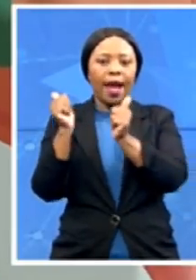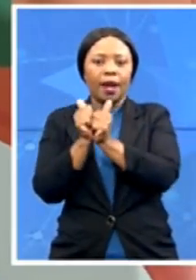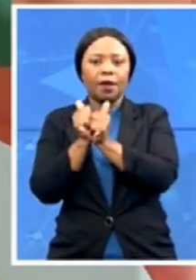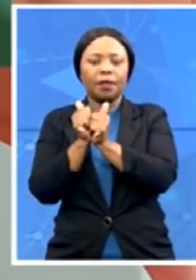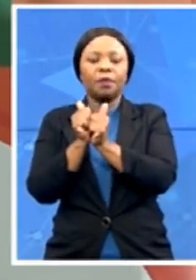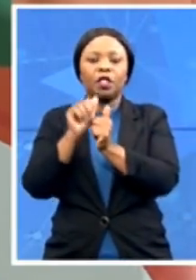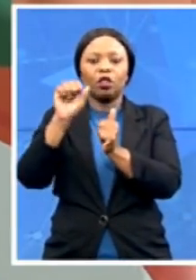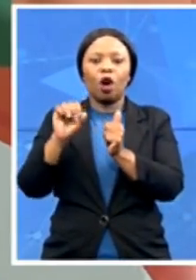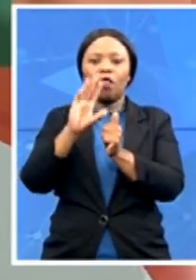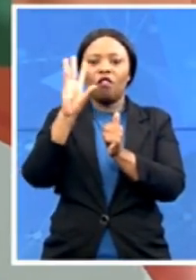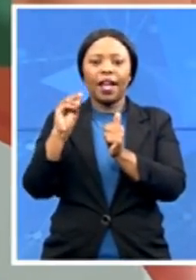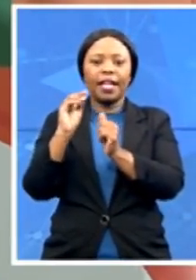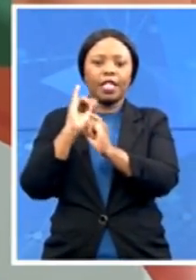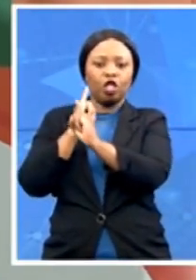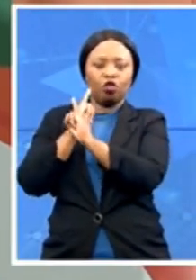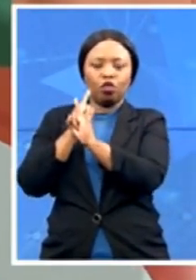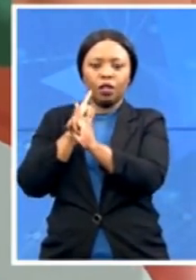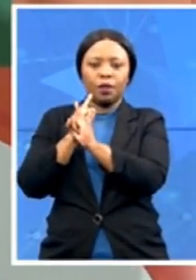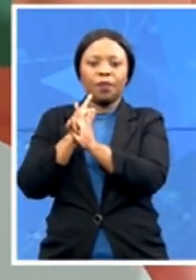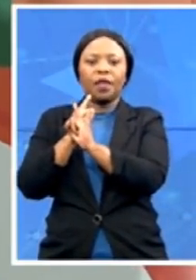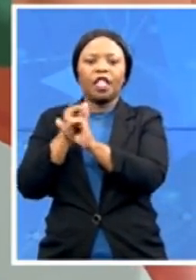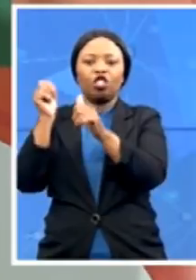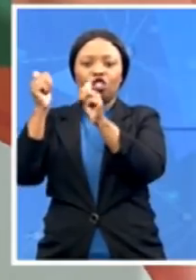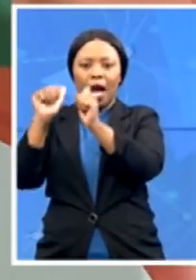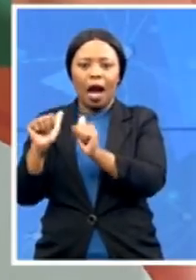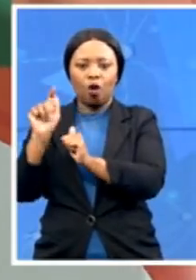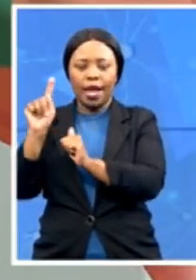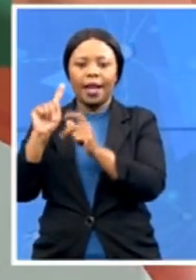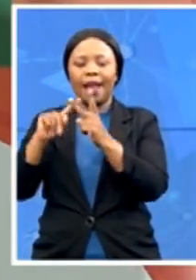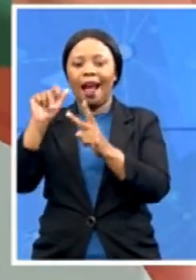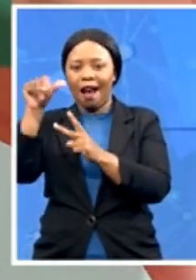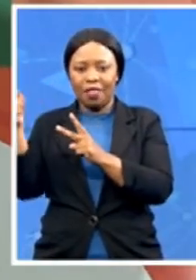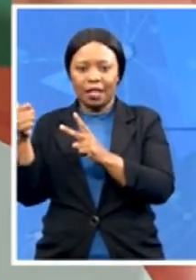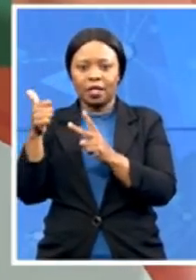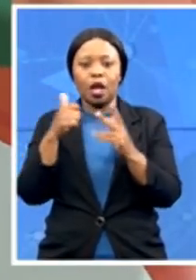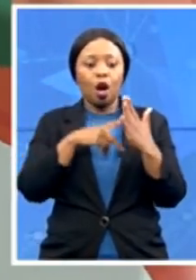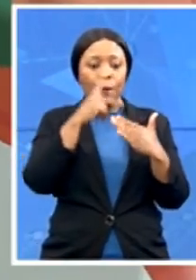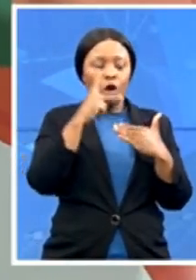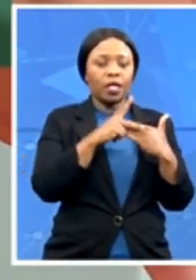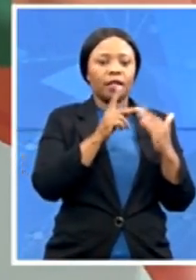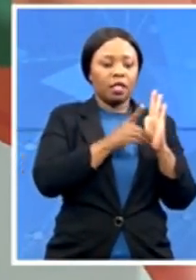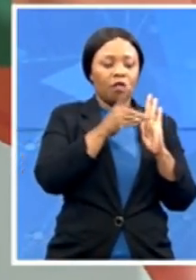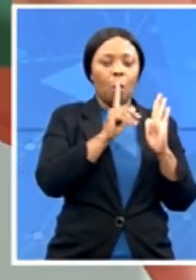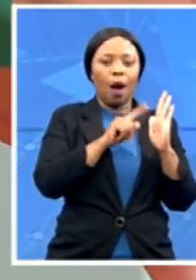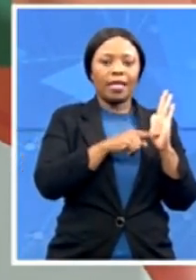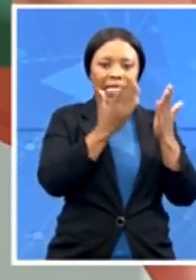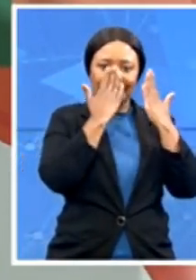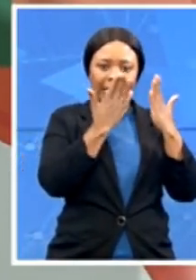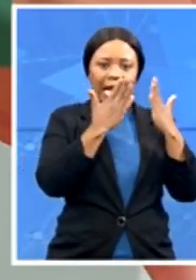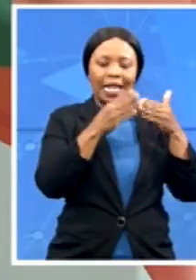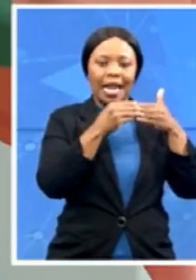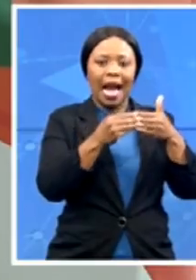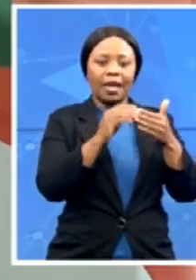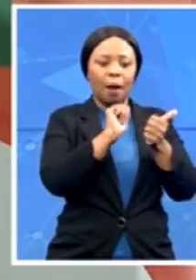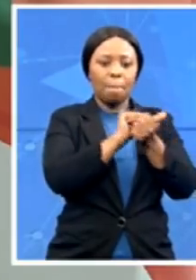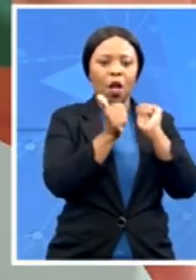others. This project developed study guides in English, maths, and accounting, and